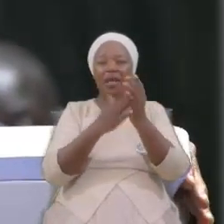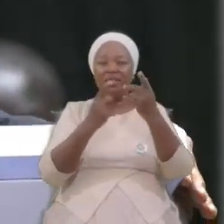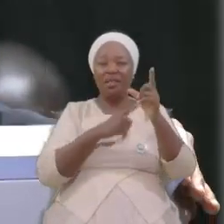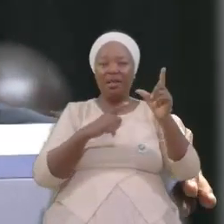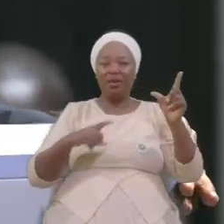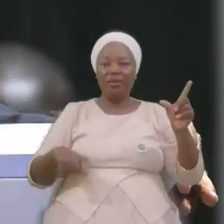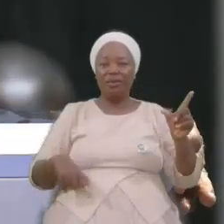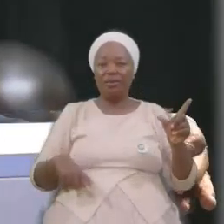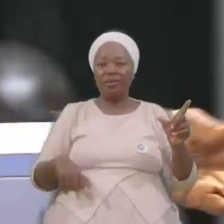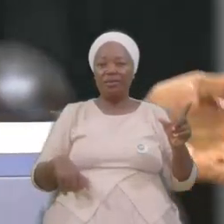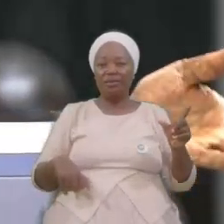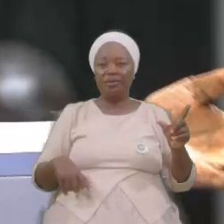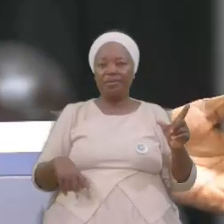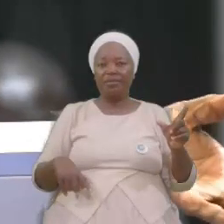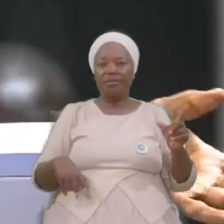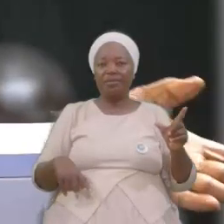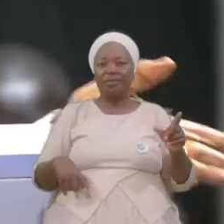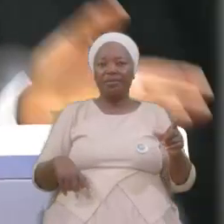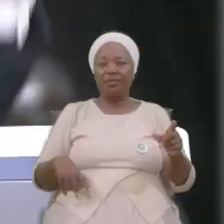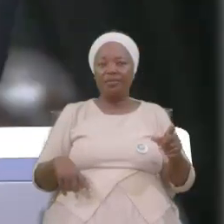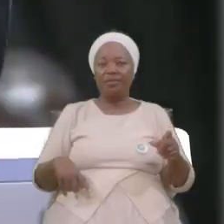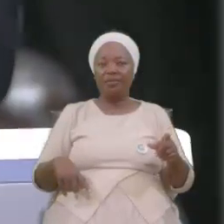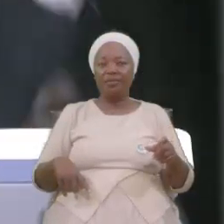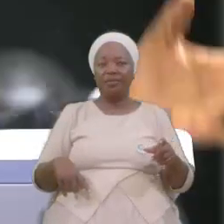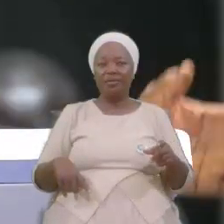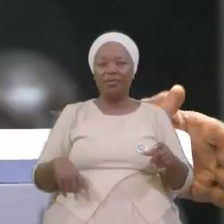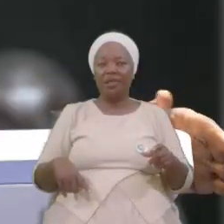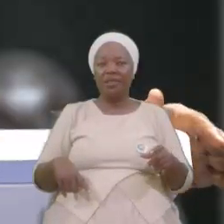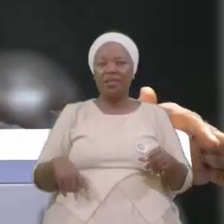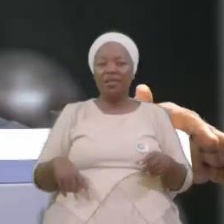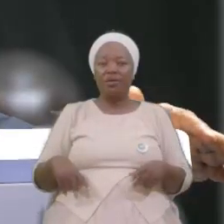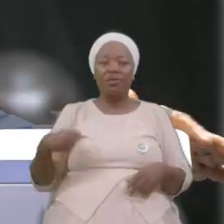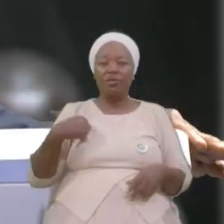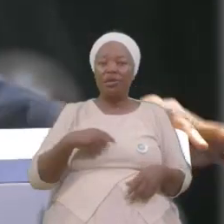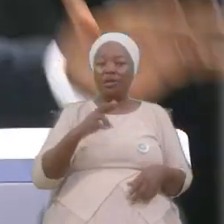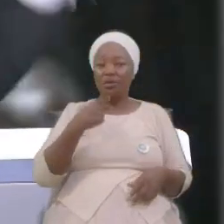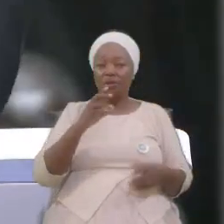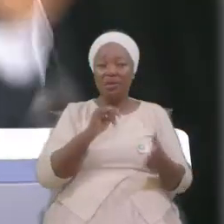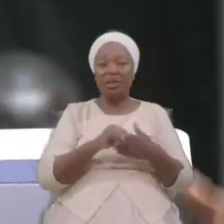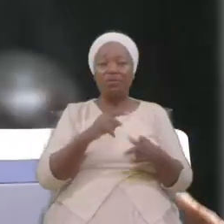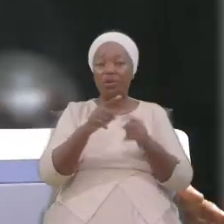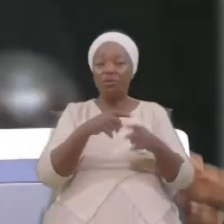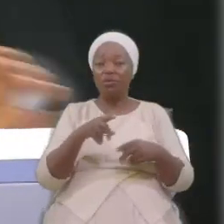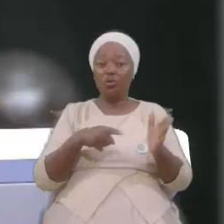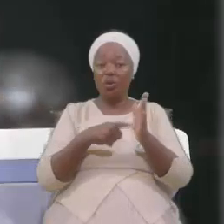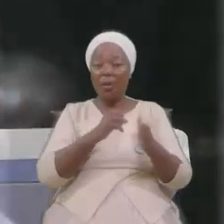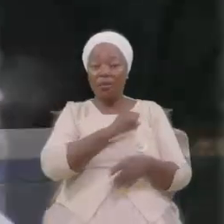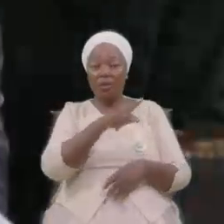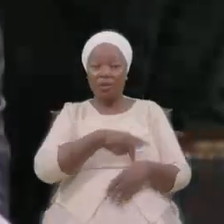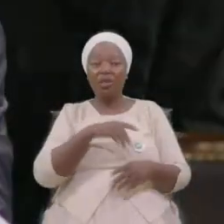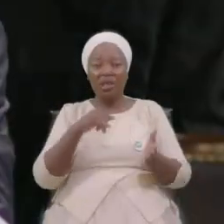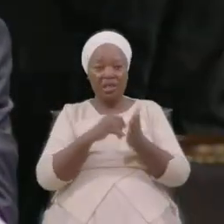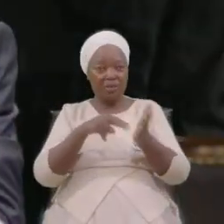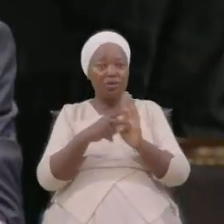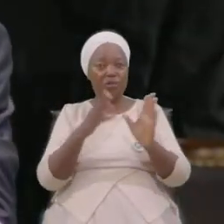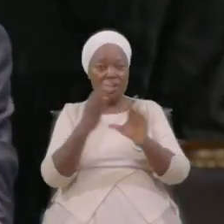We are told appreciation means application for more. We need to thank God for what he has done. That's why when you hear praise